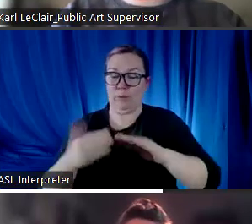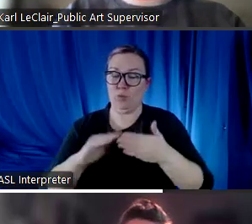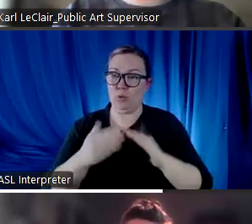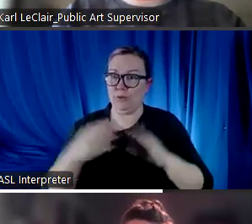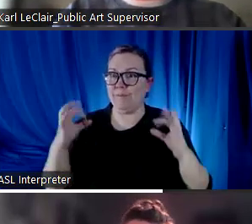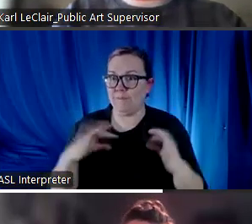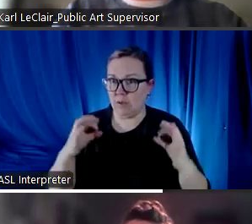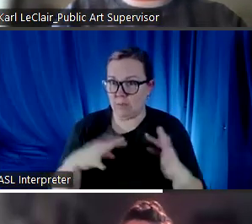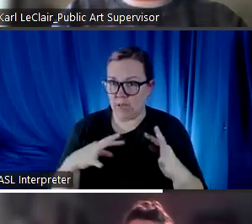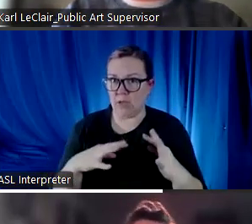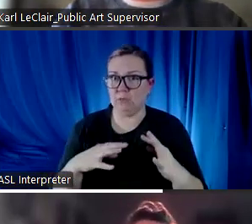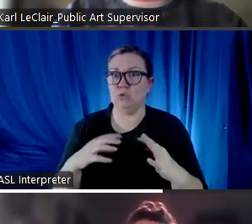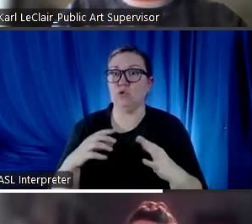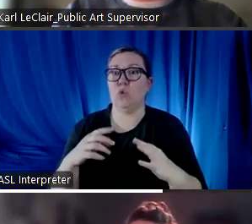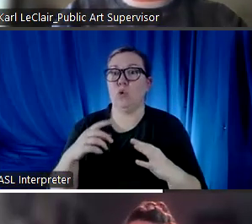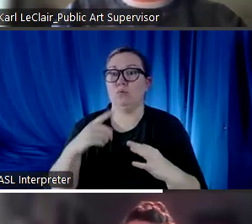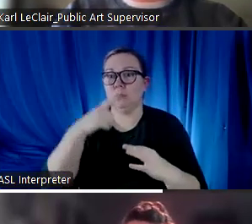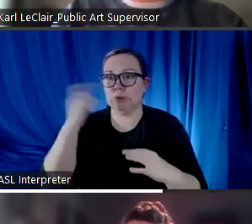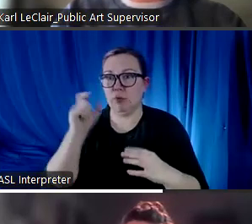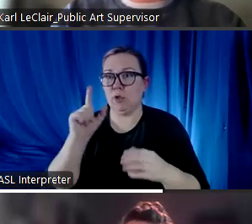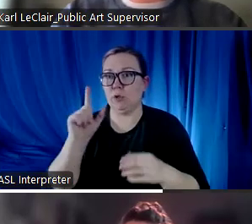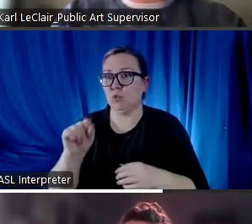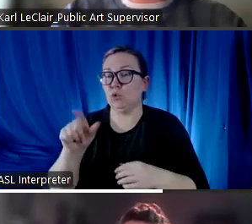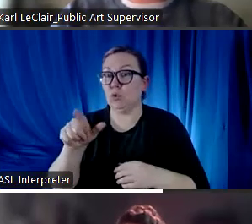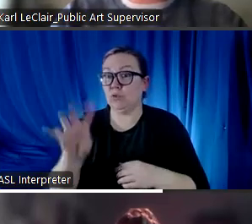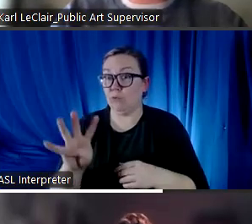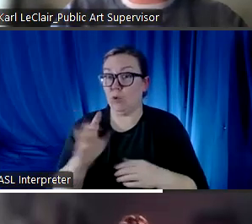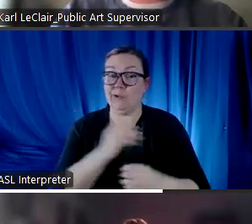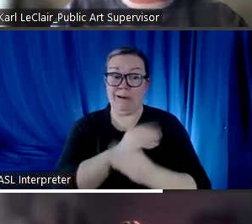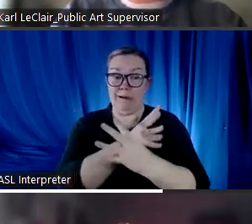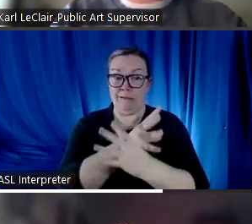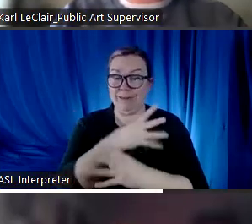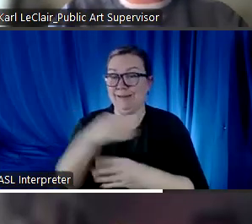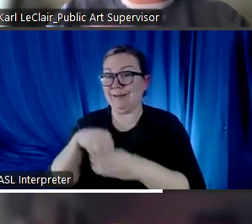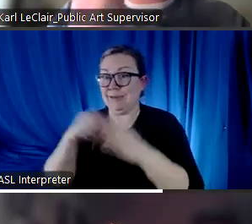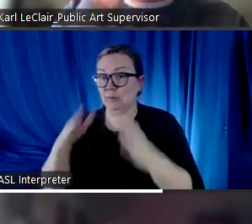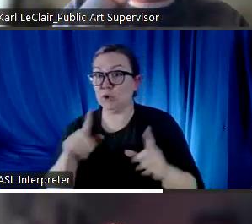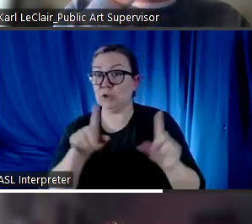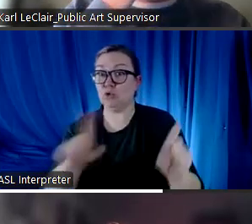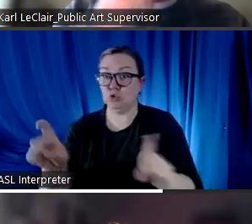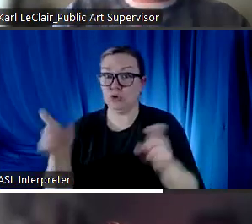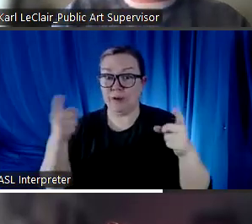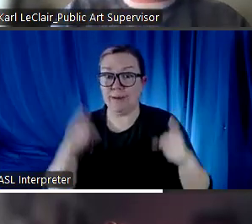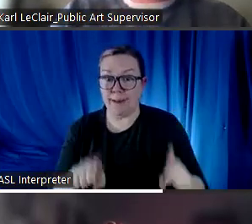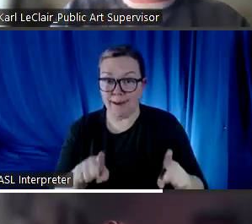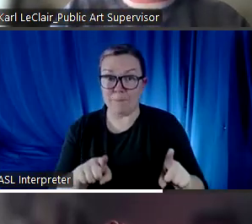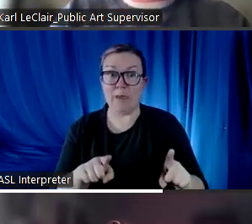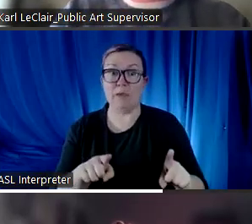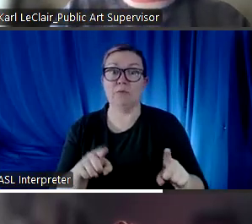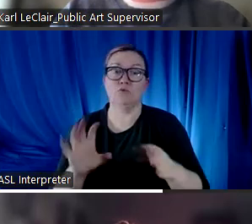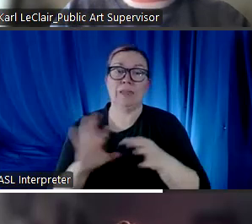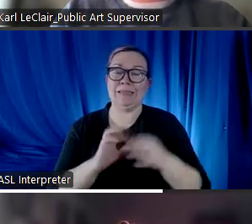So summer 2024, we had both an online and in-person survey offered to collect feedback around